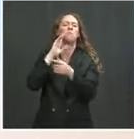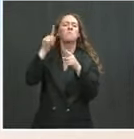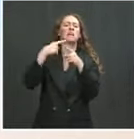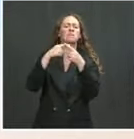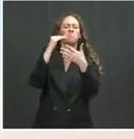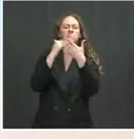ask about as you're listening.